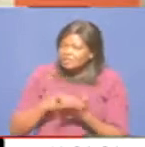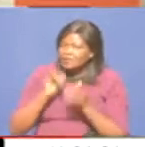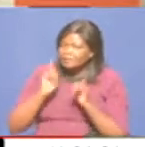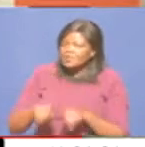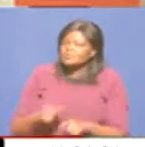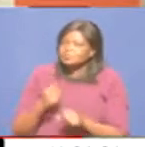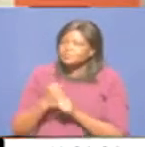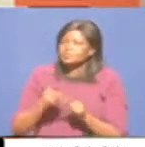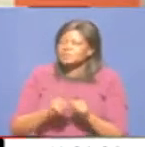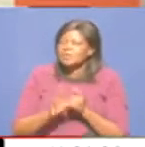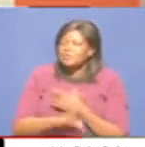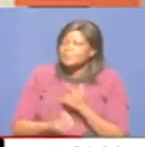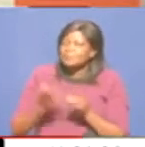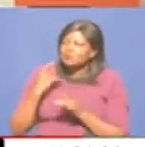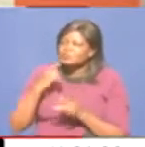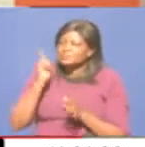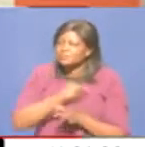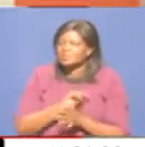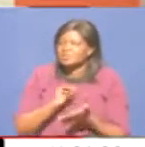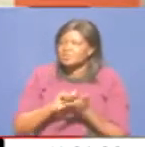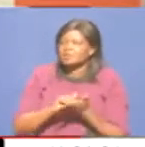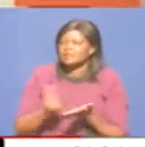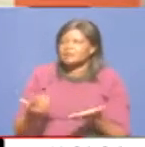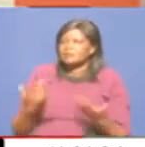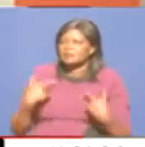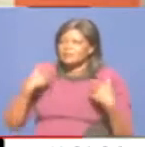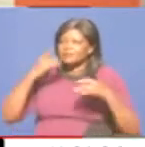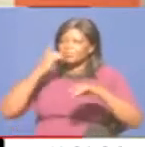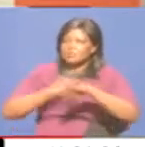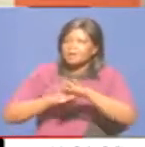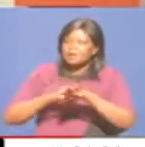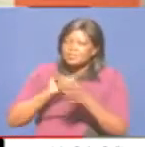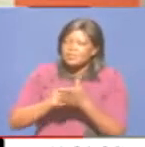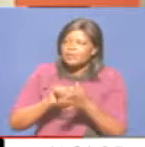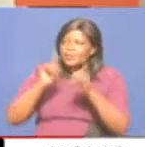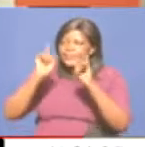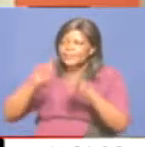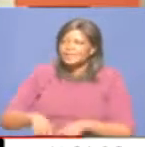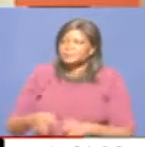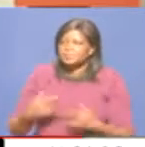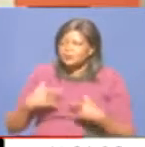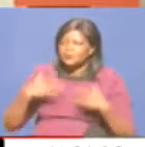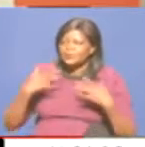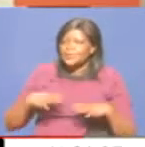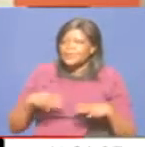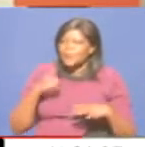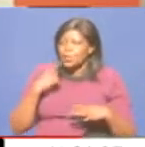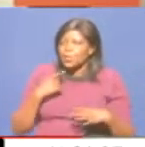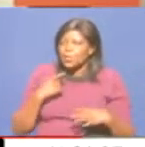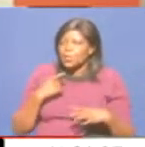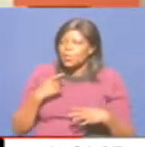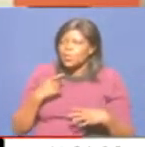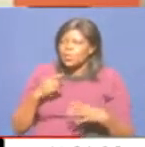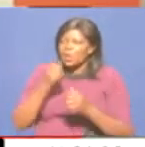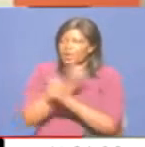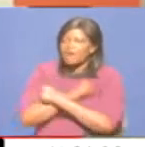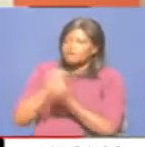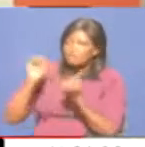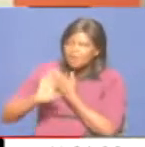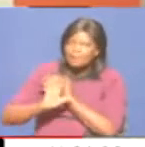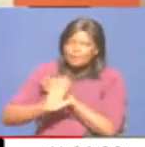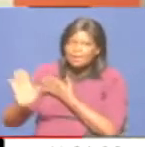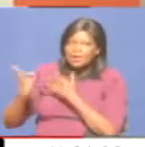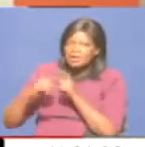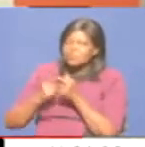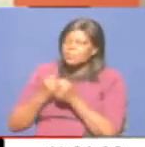country. But as I said again, there comes a time that we have got to have people who are more patriotic, who are more, they want to